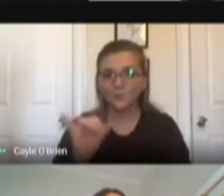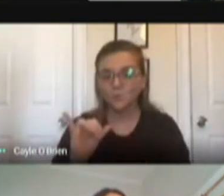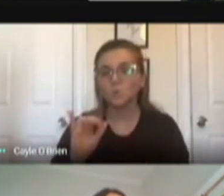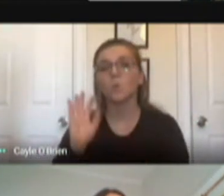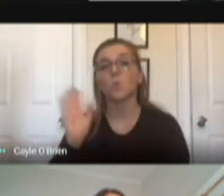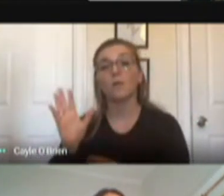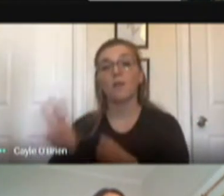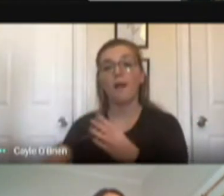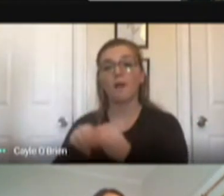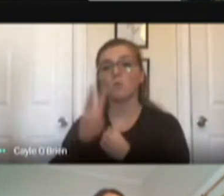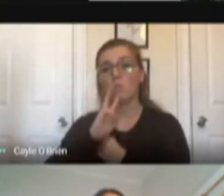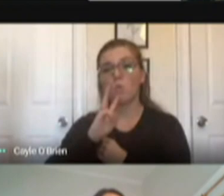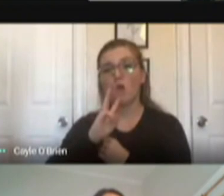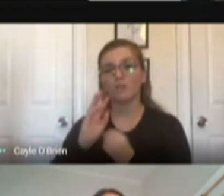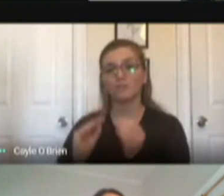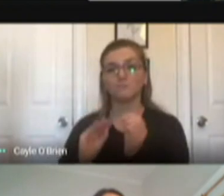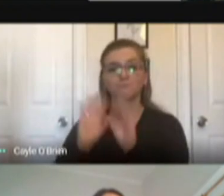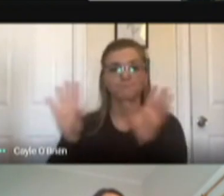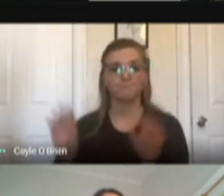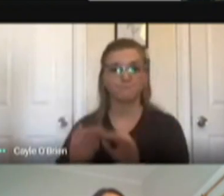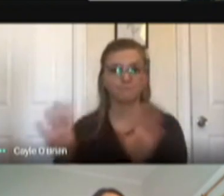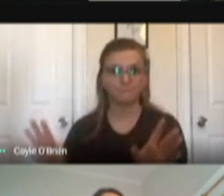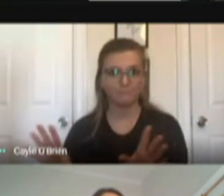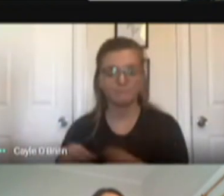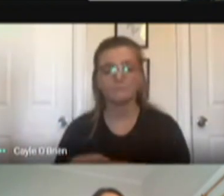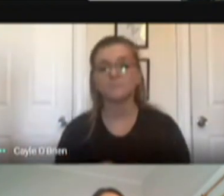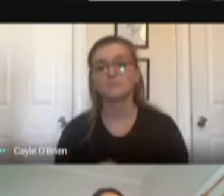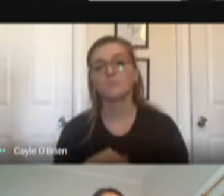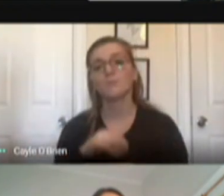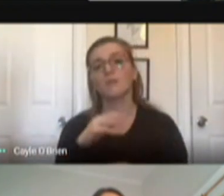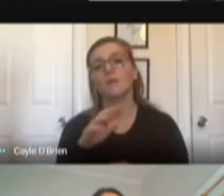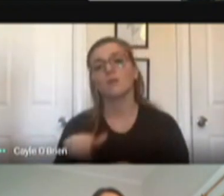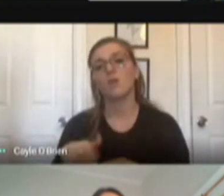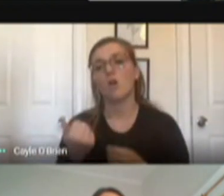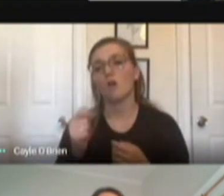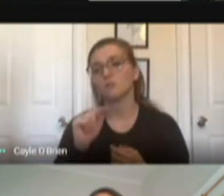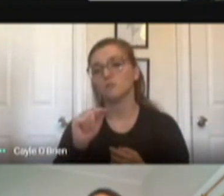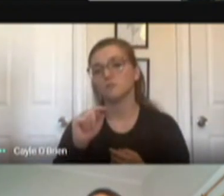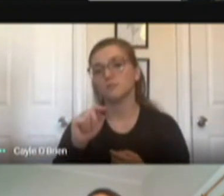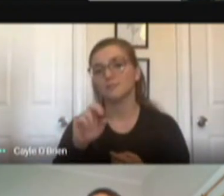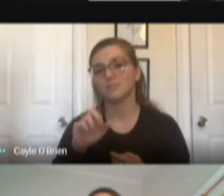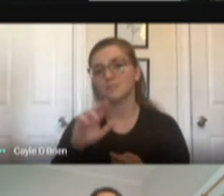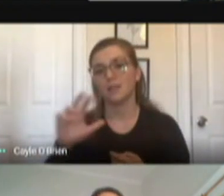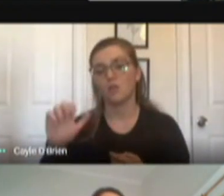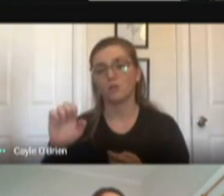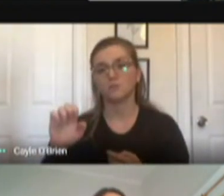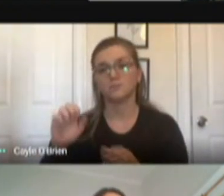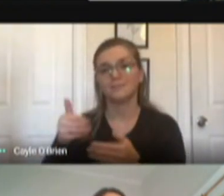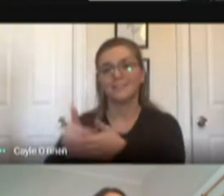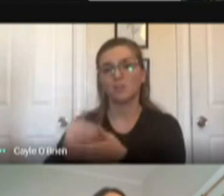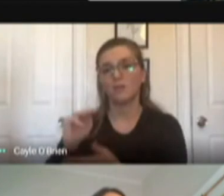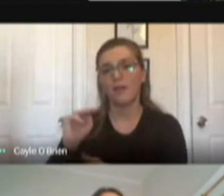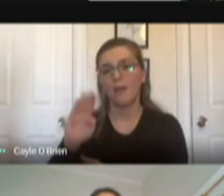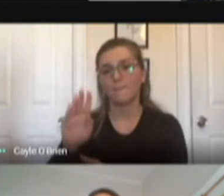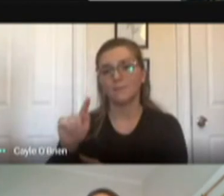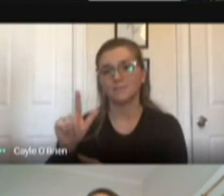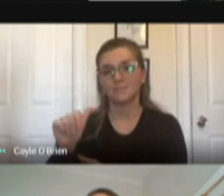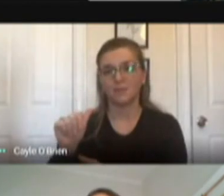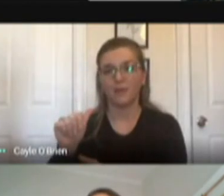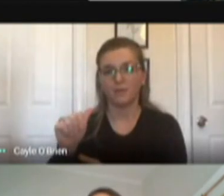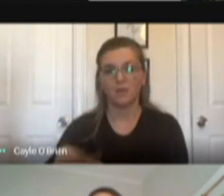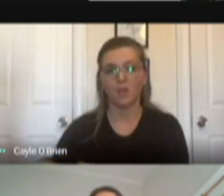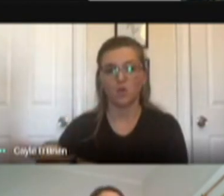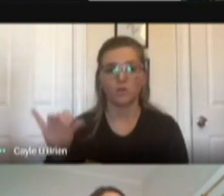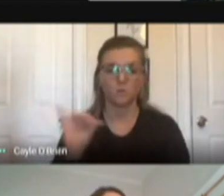runs through it. And there are terraces also adjacent to the MBTA terraces. So there's an extent of that space as